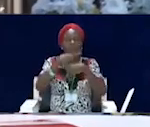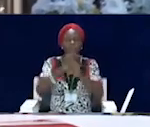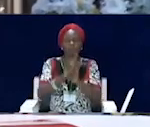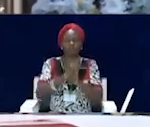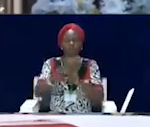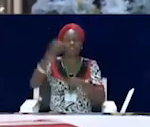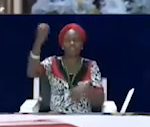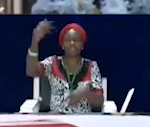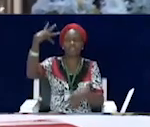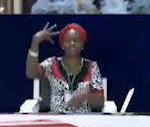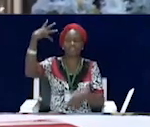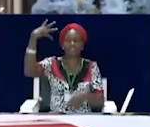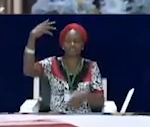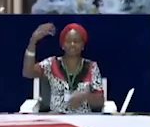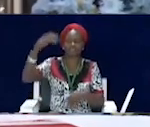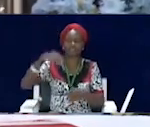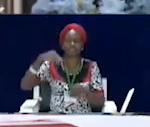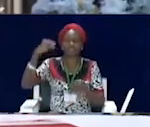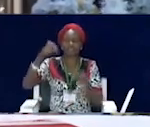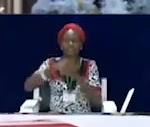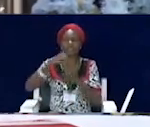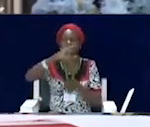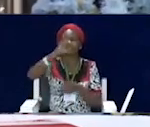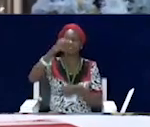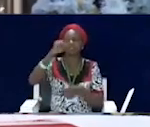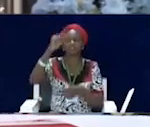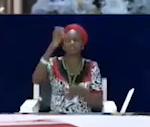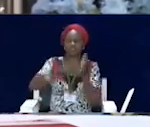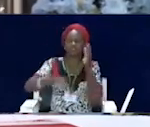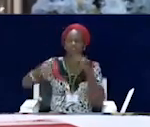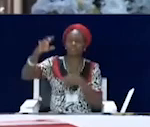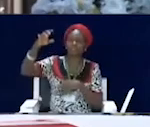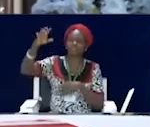light. In John chapter